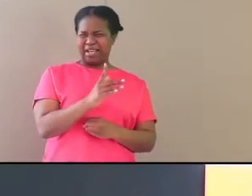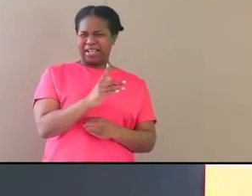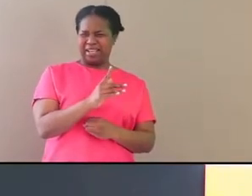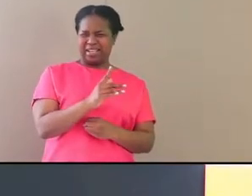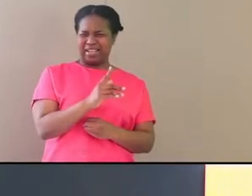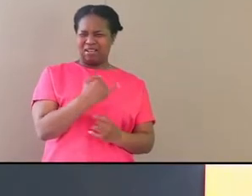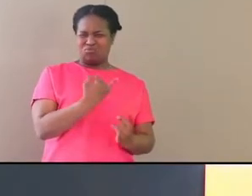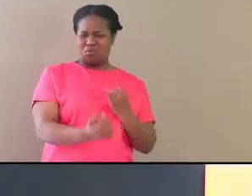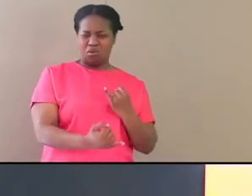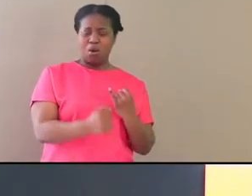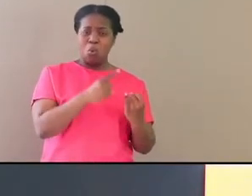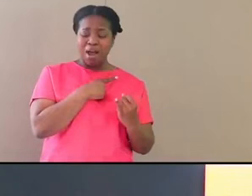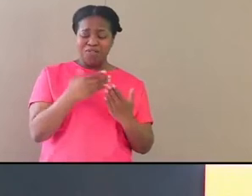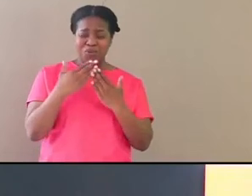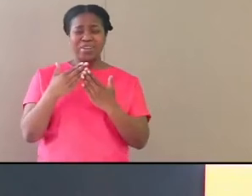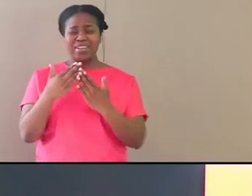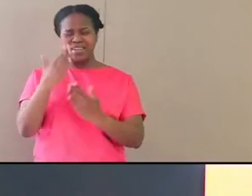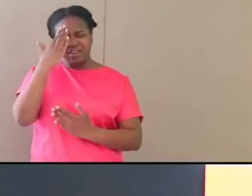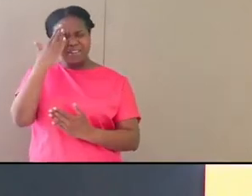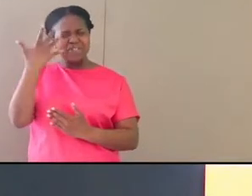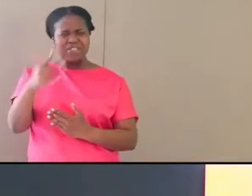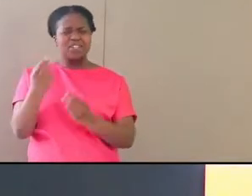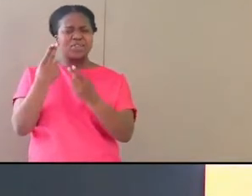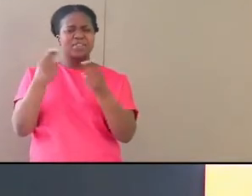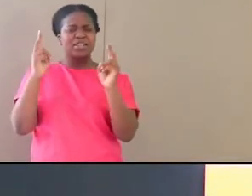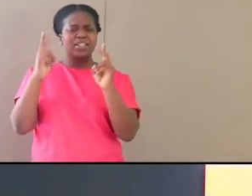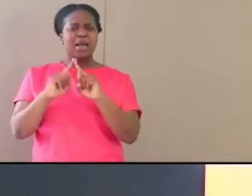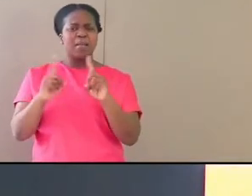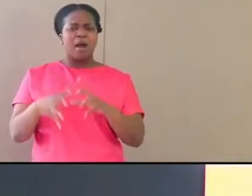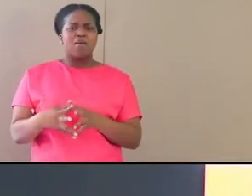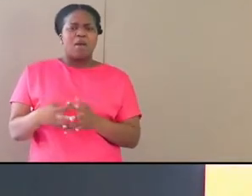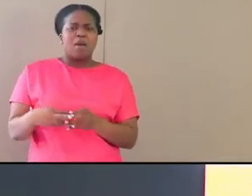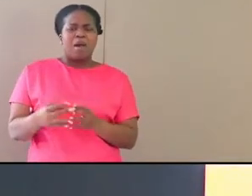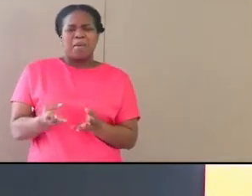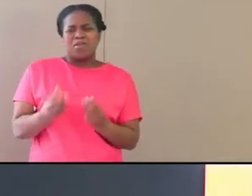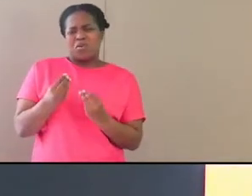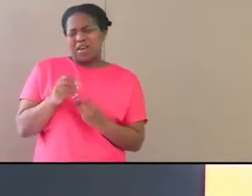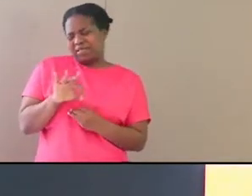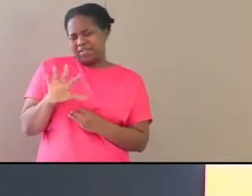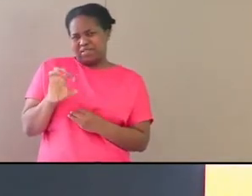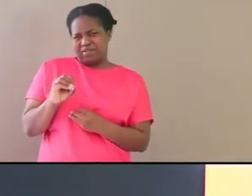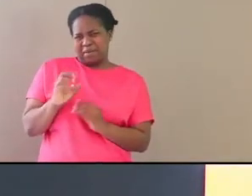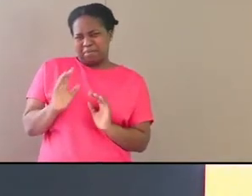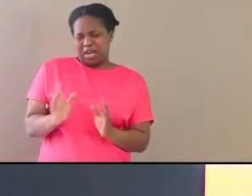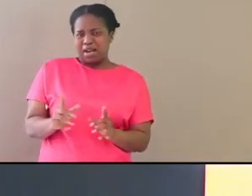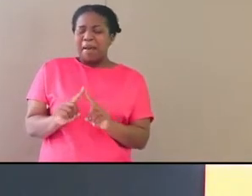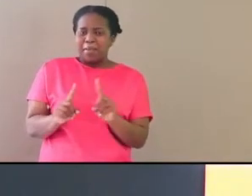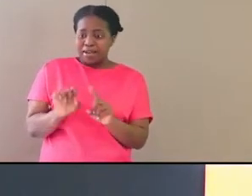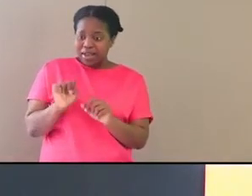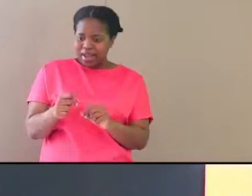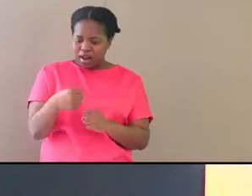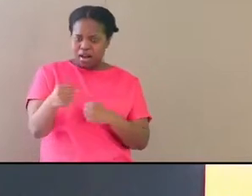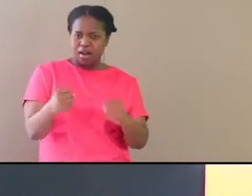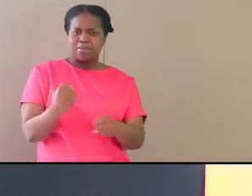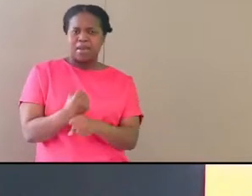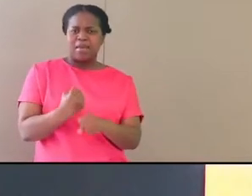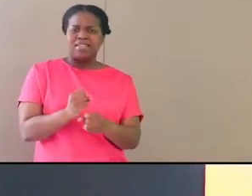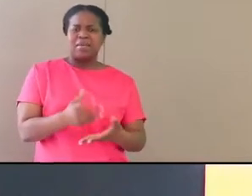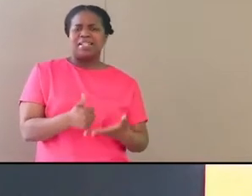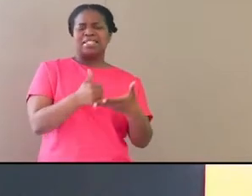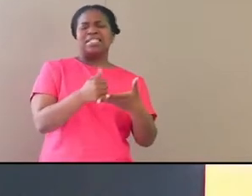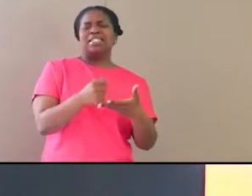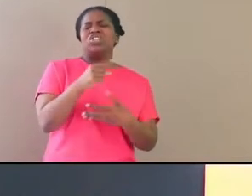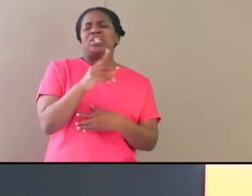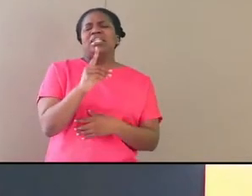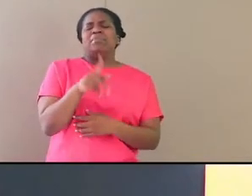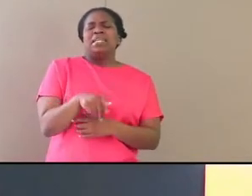walking the streets and standing in street corners when they can contribute to the productivity of the country. Establishing